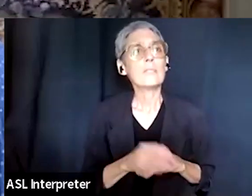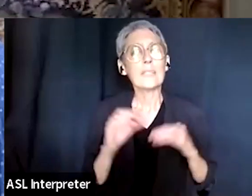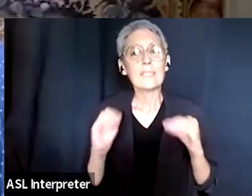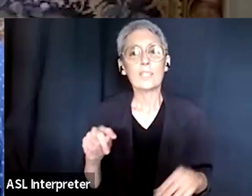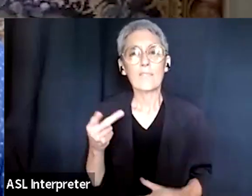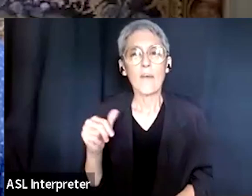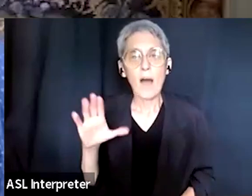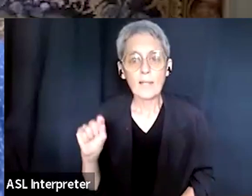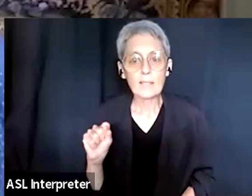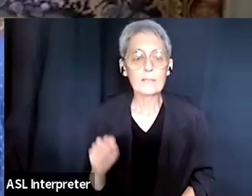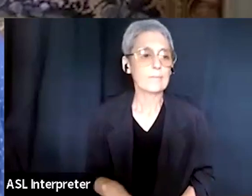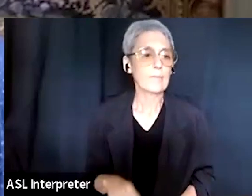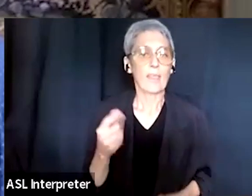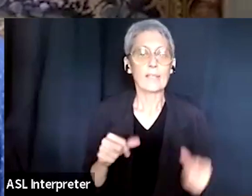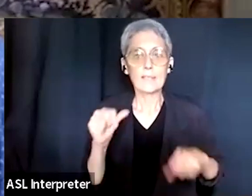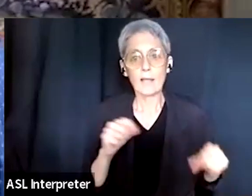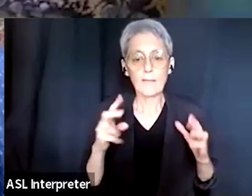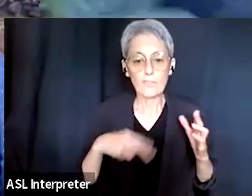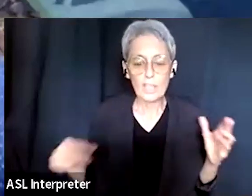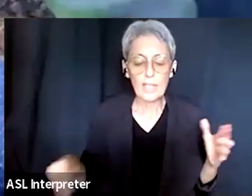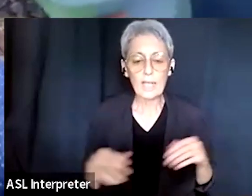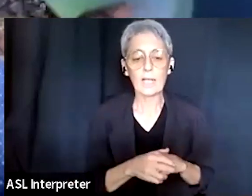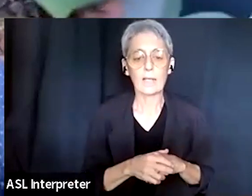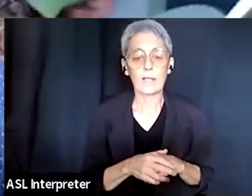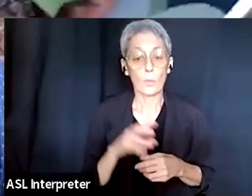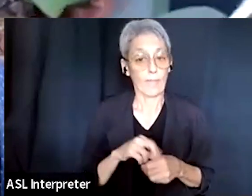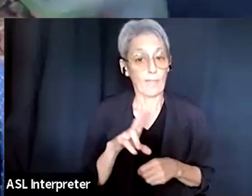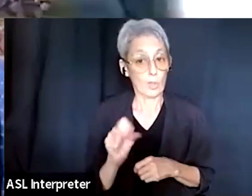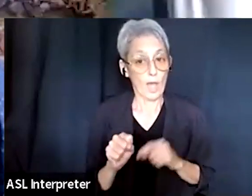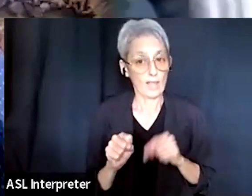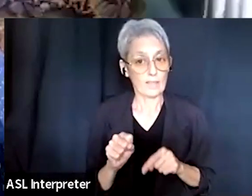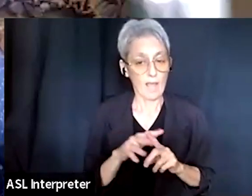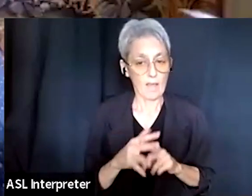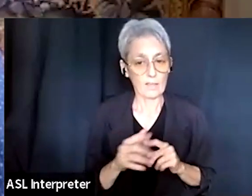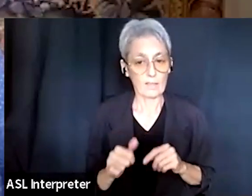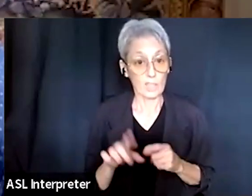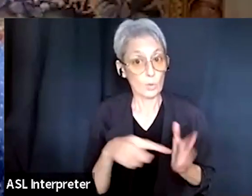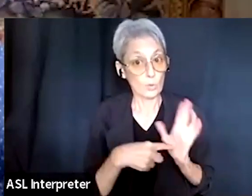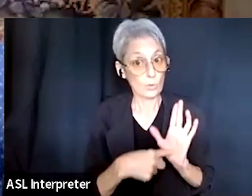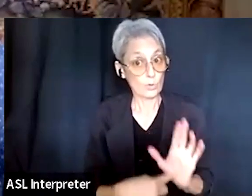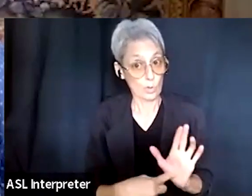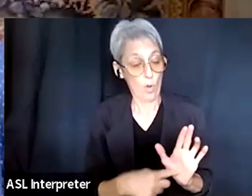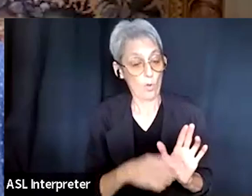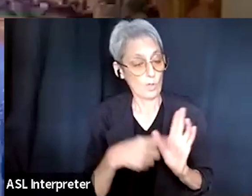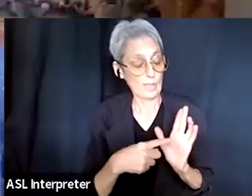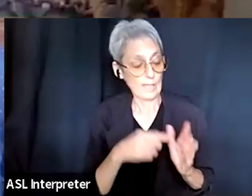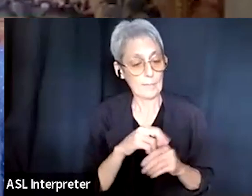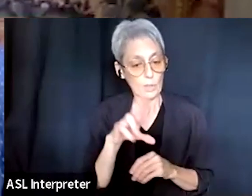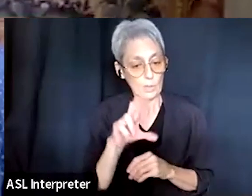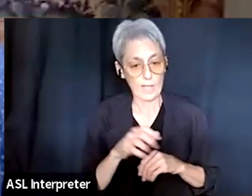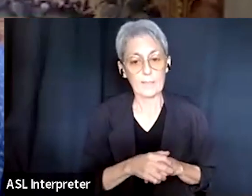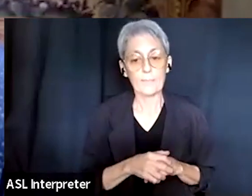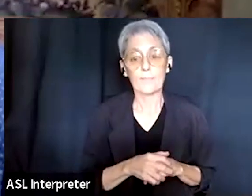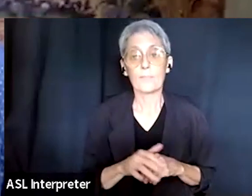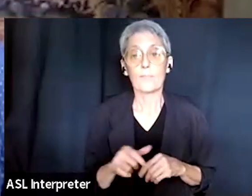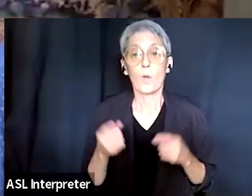science of reading in the US context, and you show it in your example in the US, got to where it